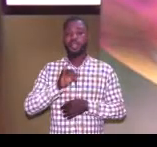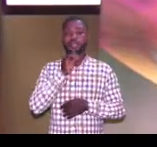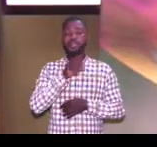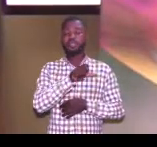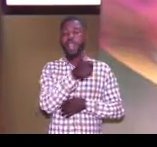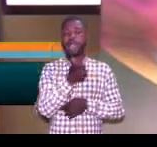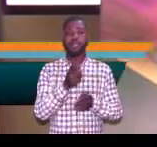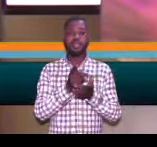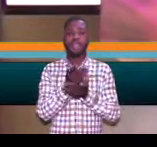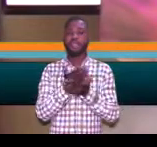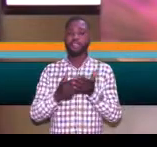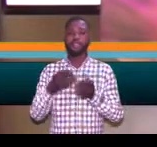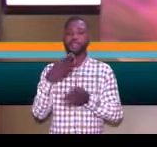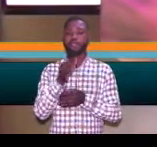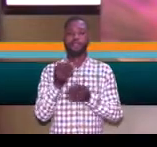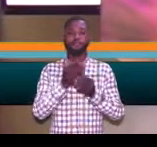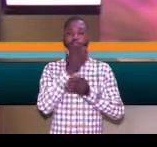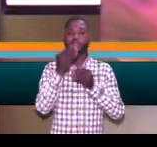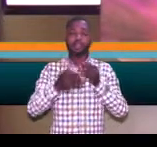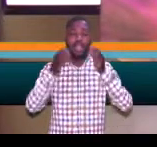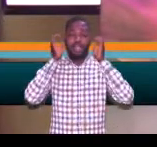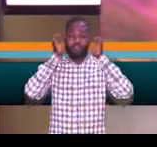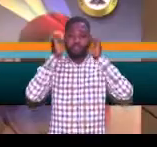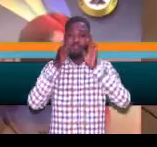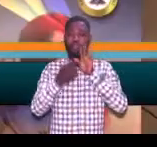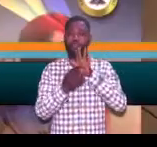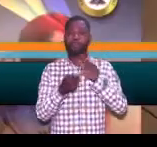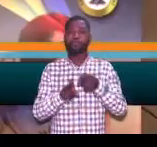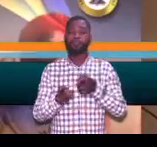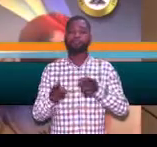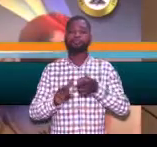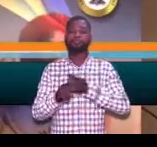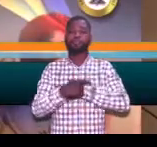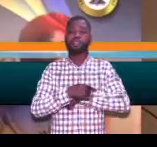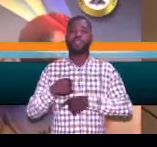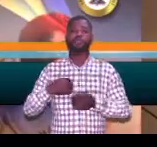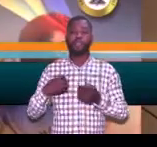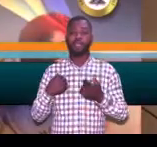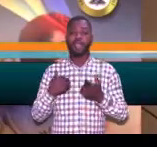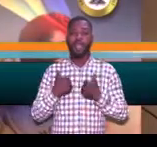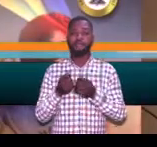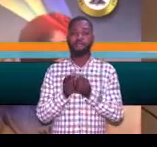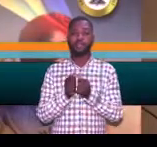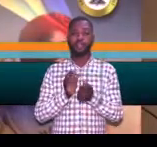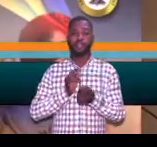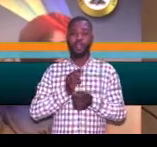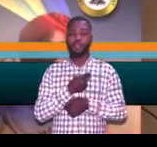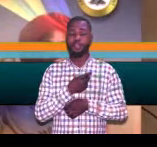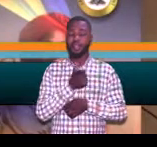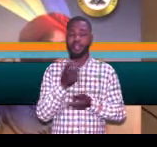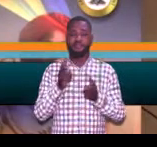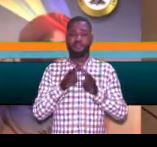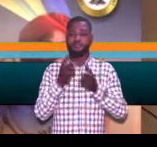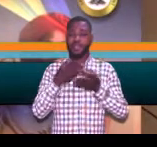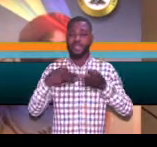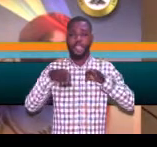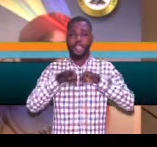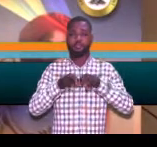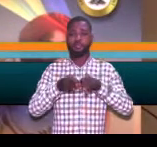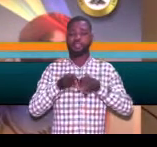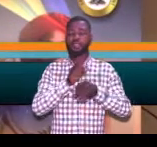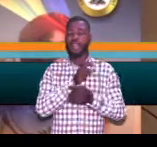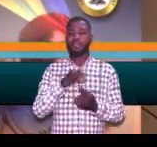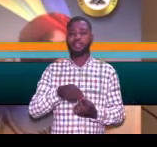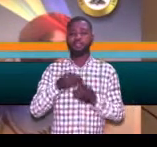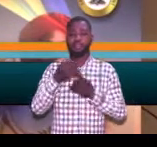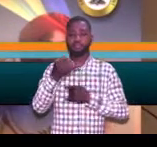This is another episode of the Total Education Show. So today we have with us a very, very important guest,